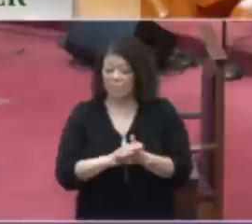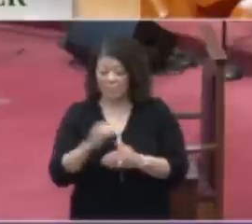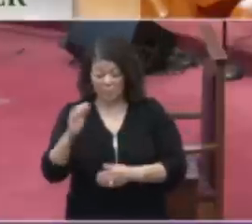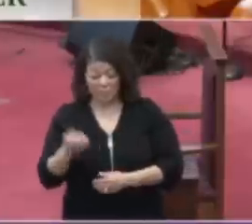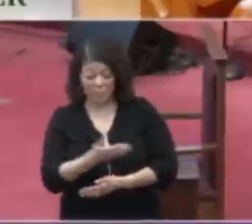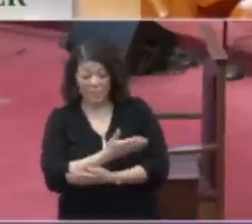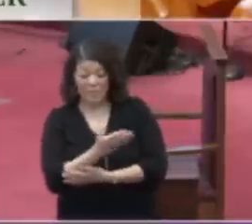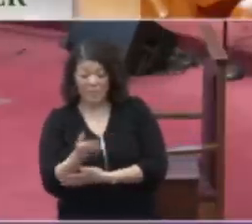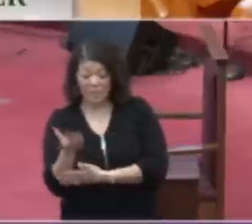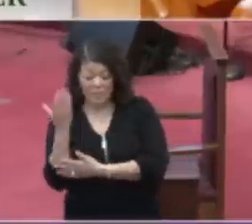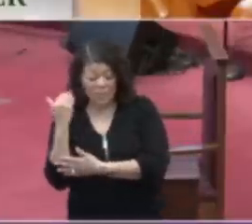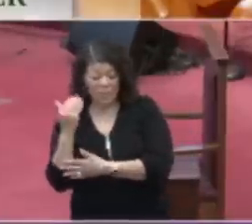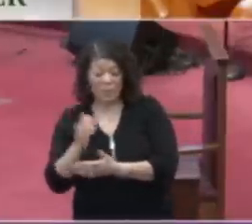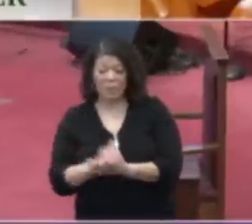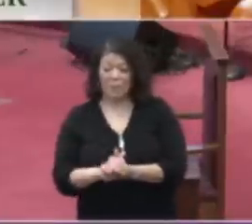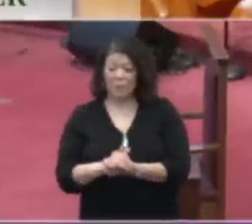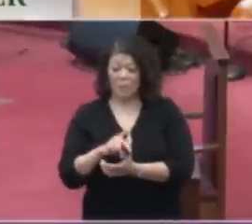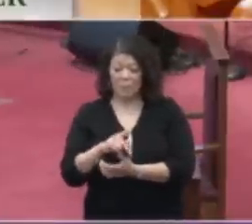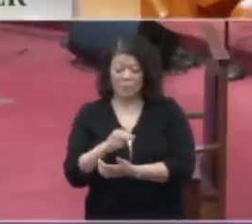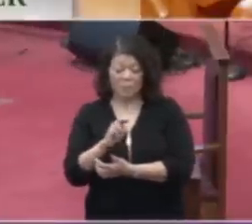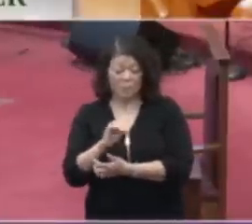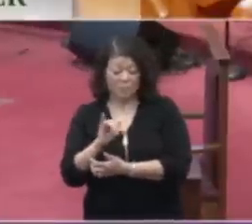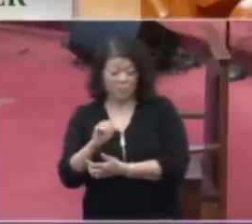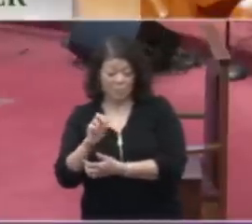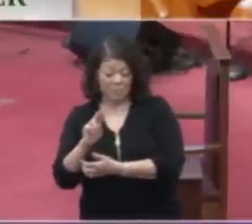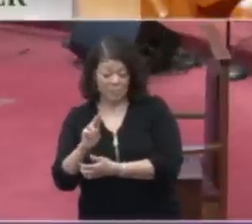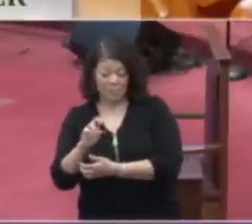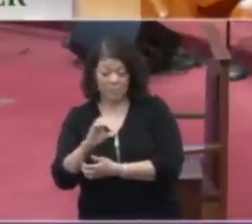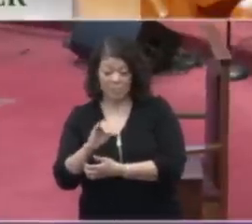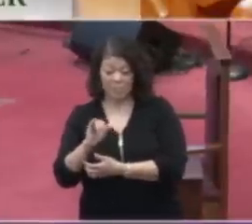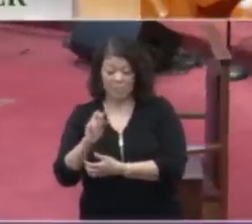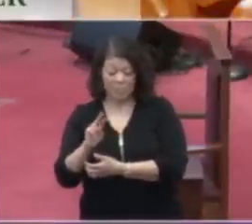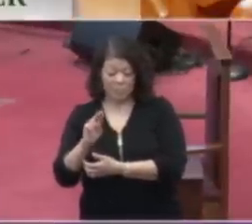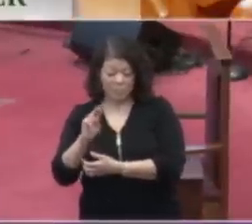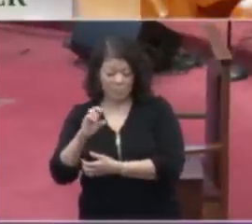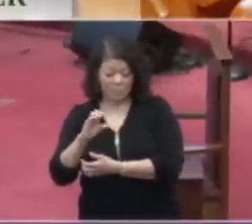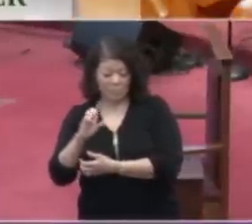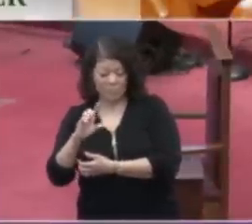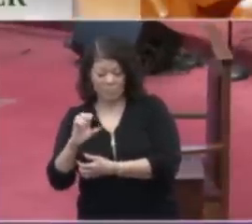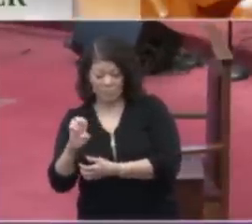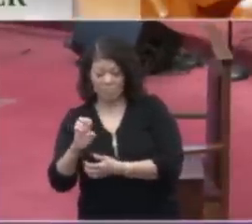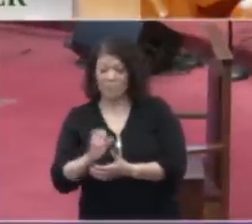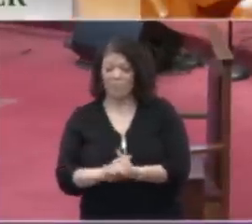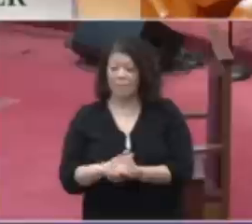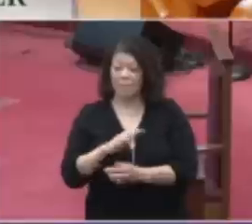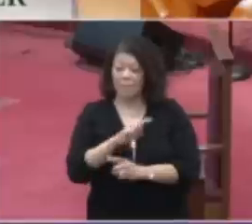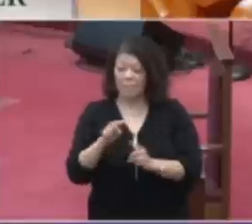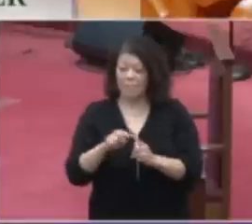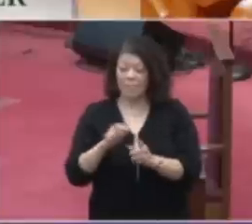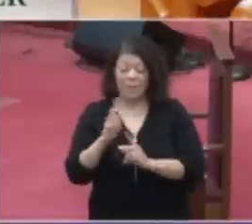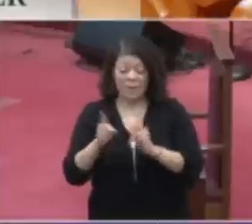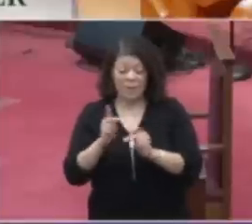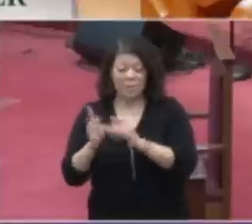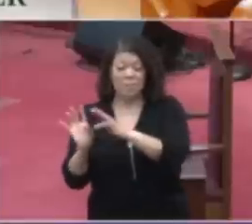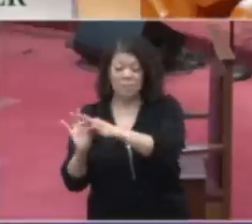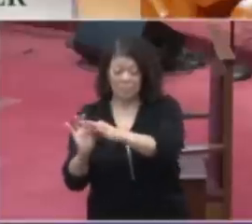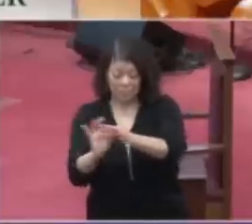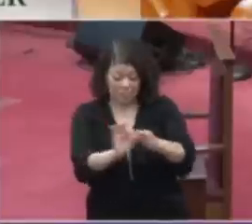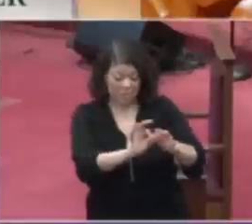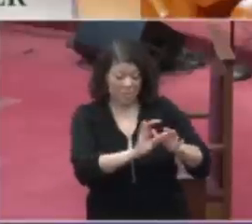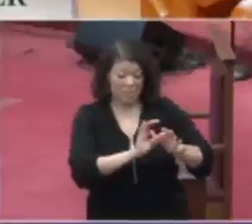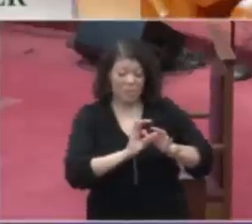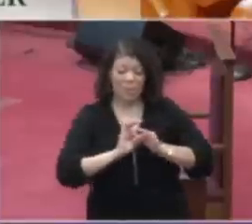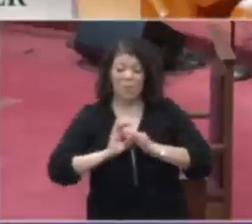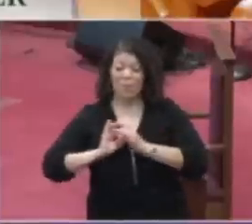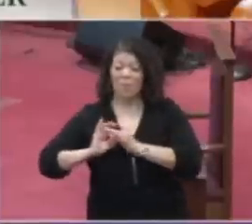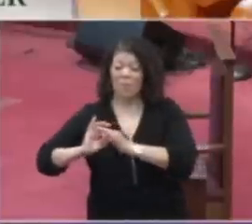Prayer Circle, I am of the firm opinion that when people circle issues in prayer